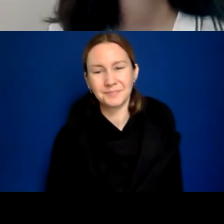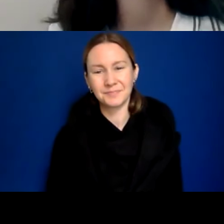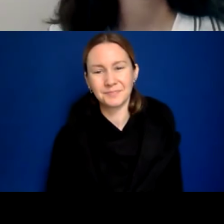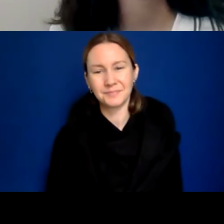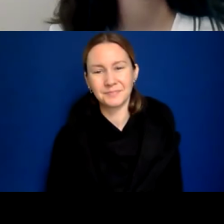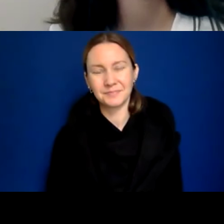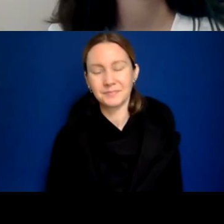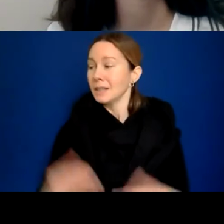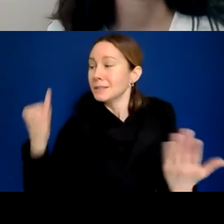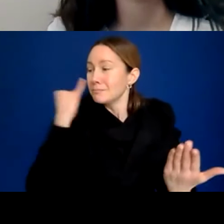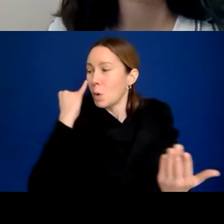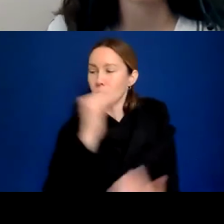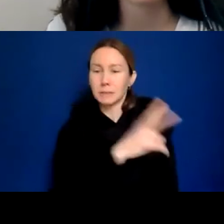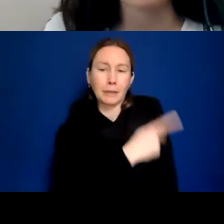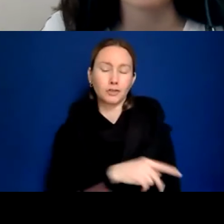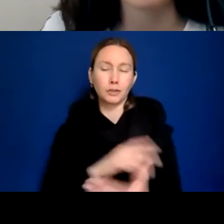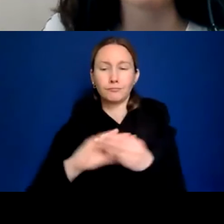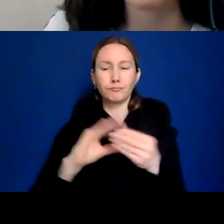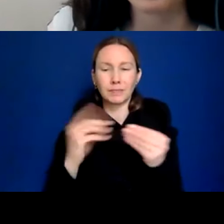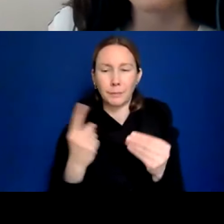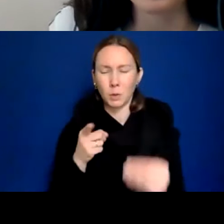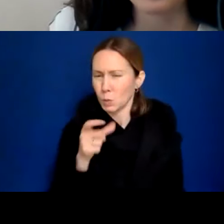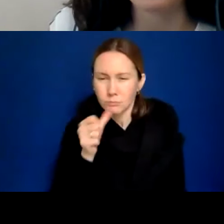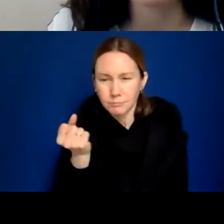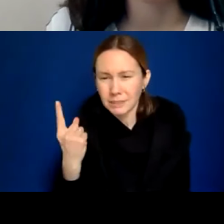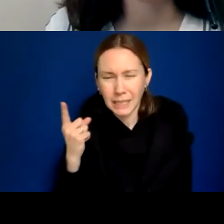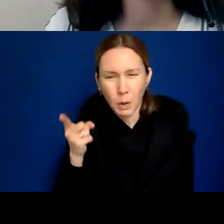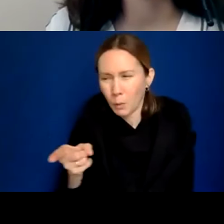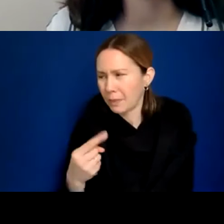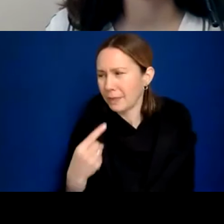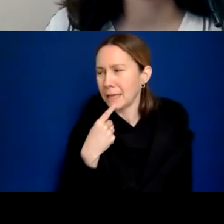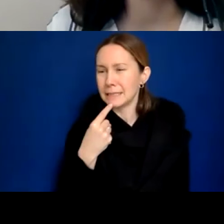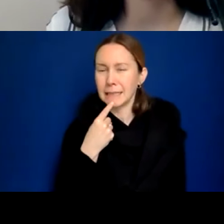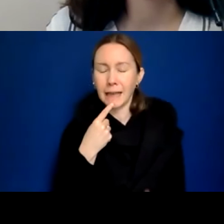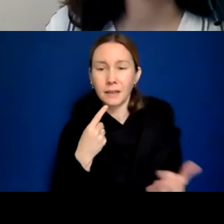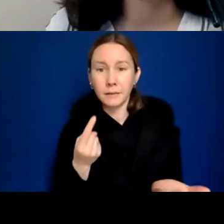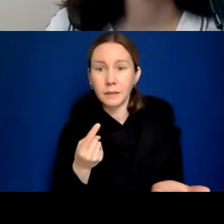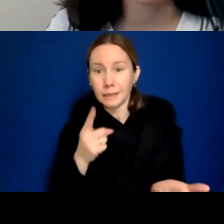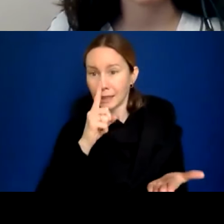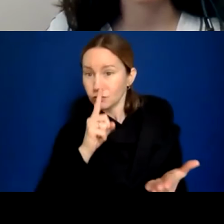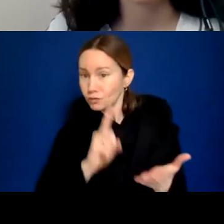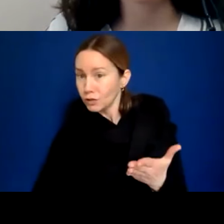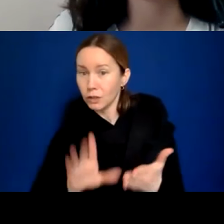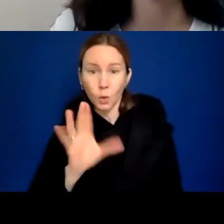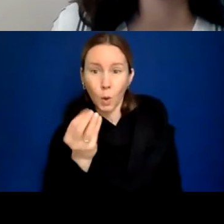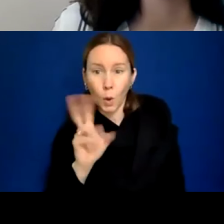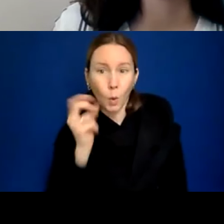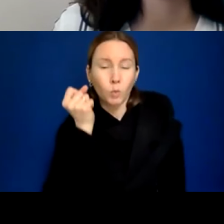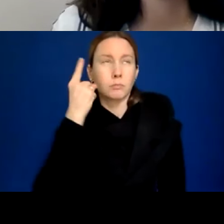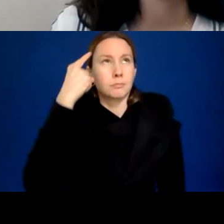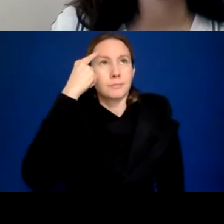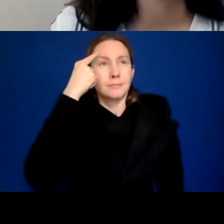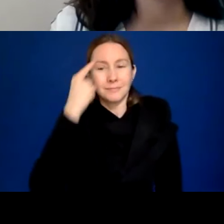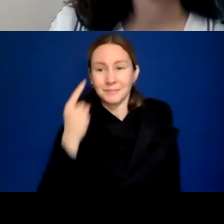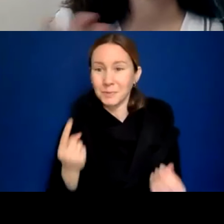So if a patient says something to you and you don't understand what they've said, checking in your own comprehension. So what you